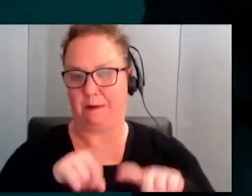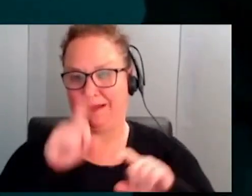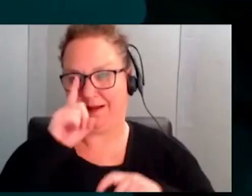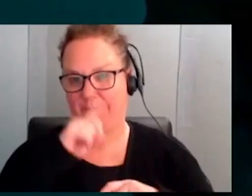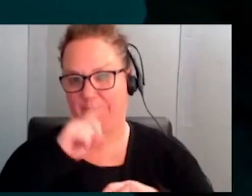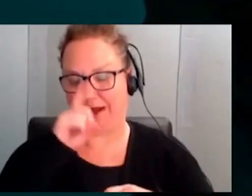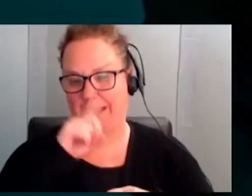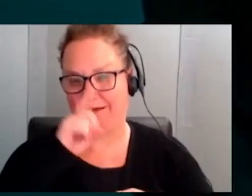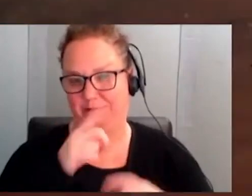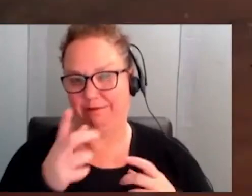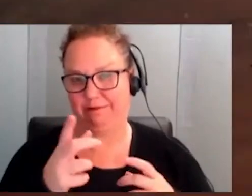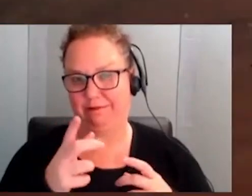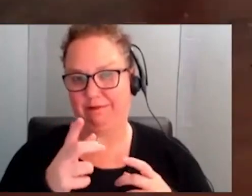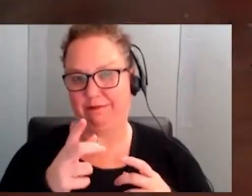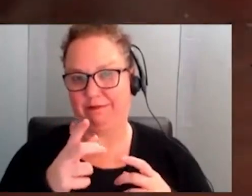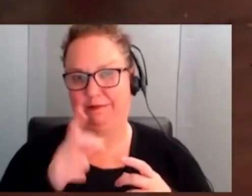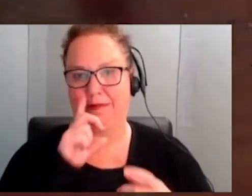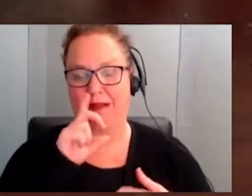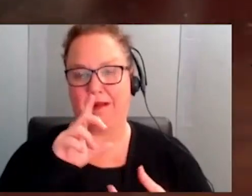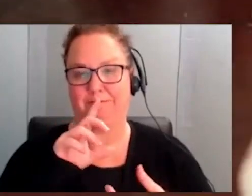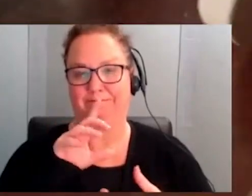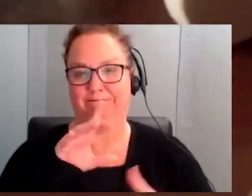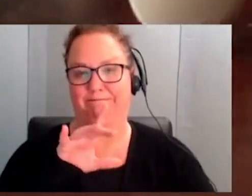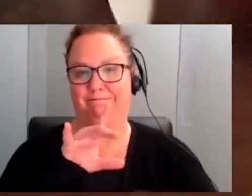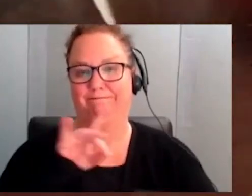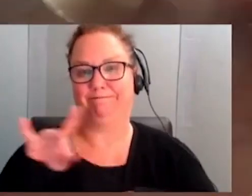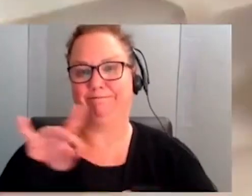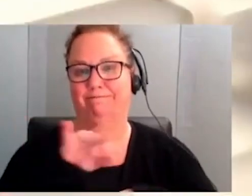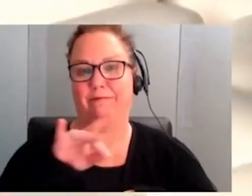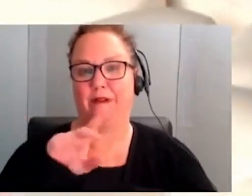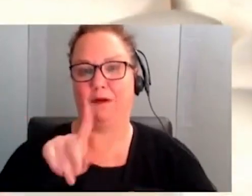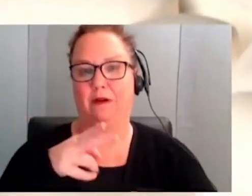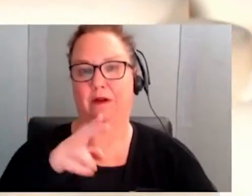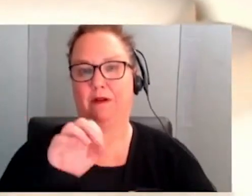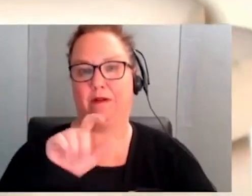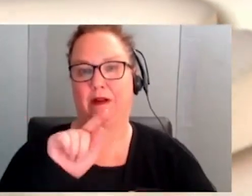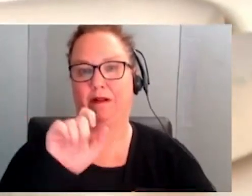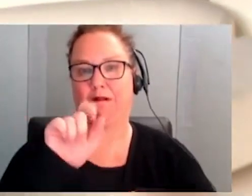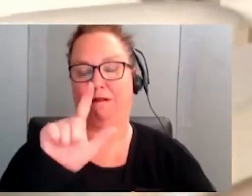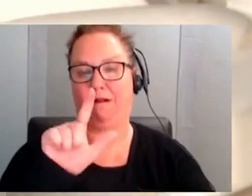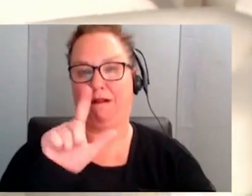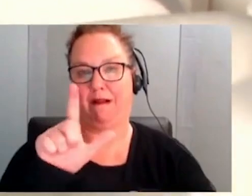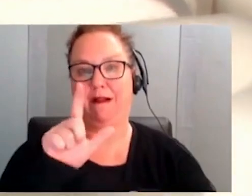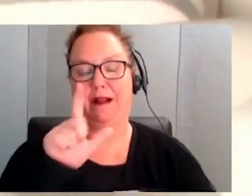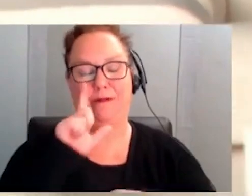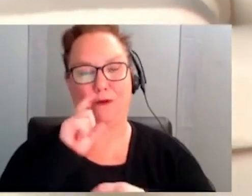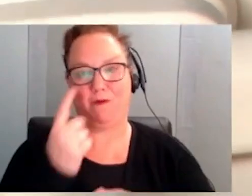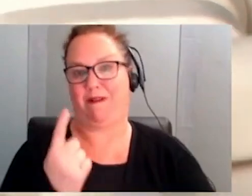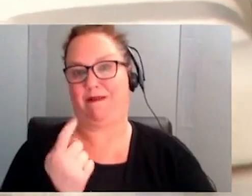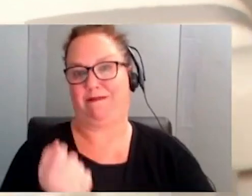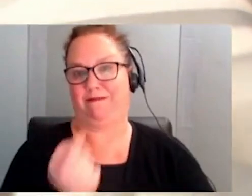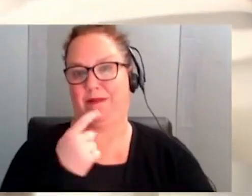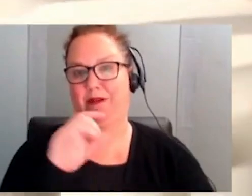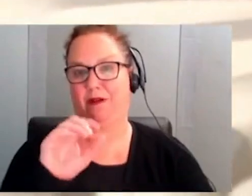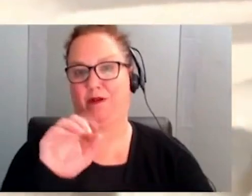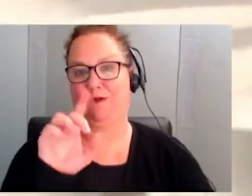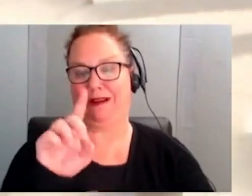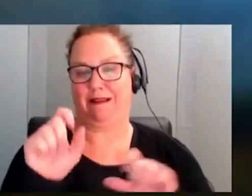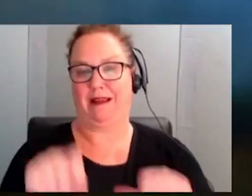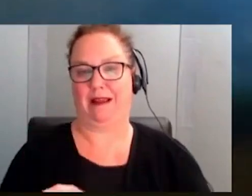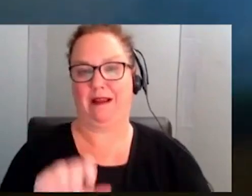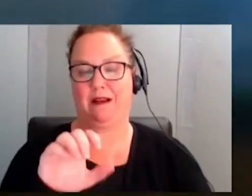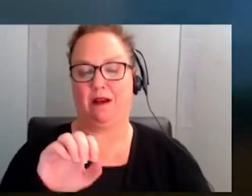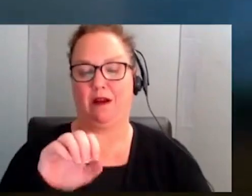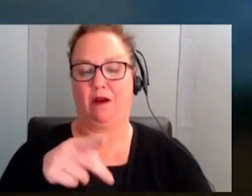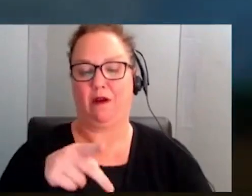They are laced with fentanyl. Take just one and you could overdose. In fact, the Missouri Health Dept says in Kansas City alone, opioid